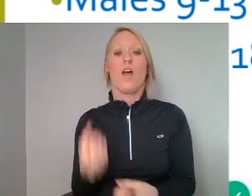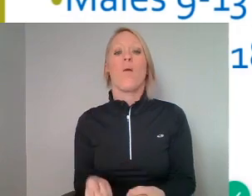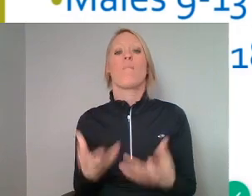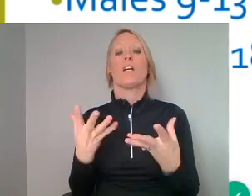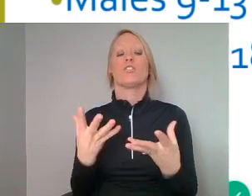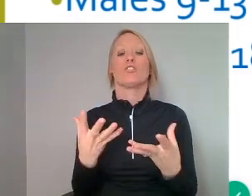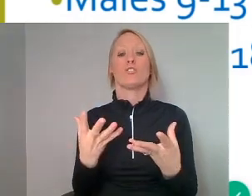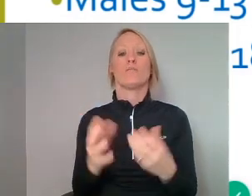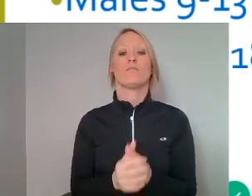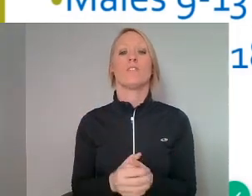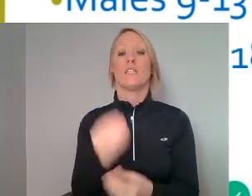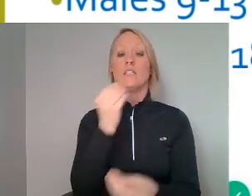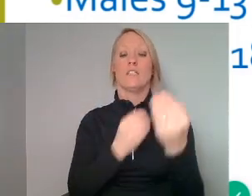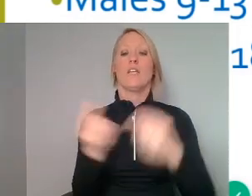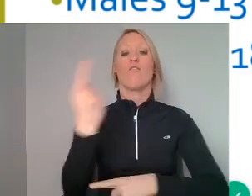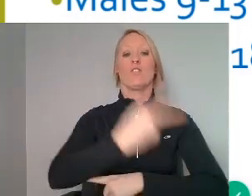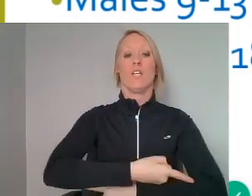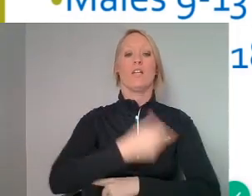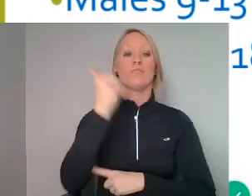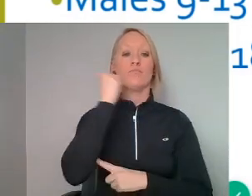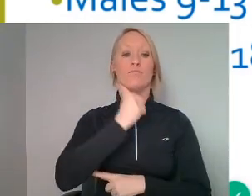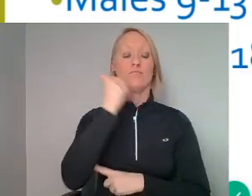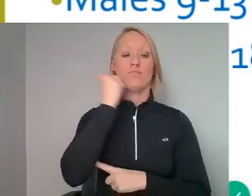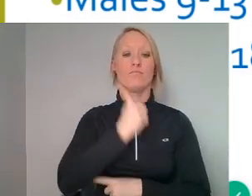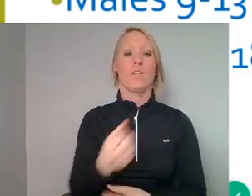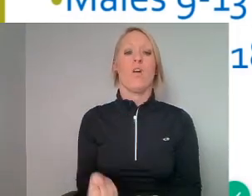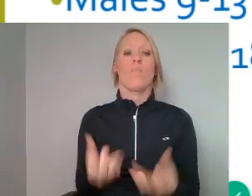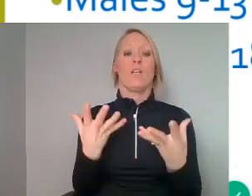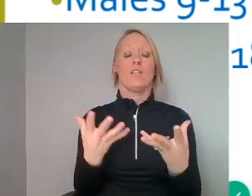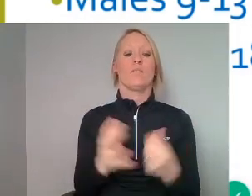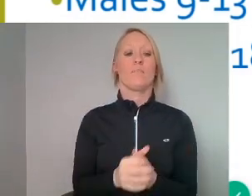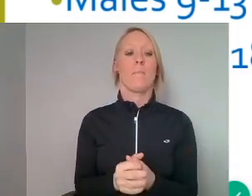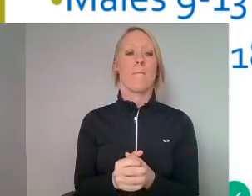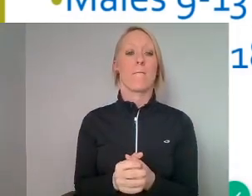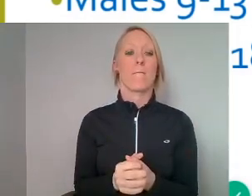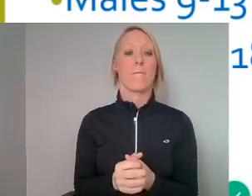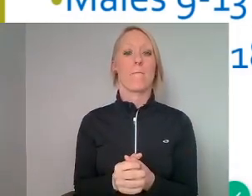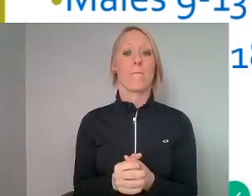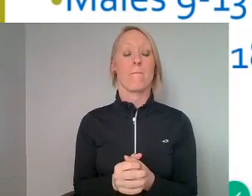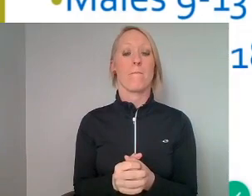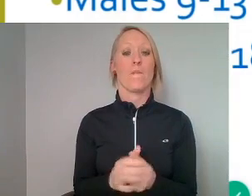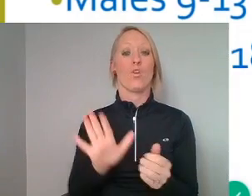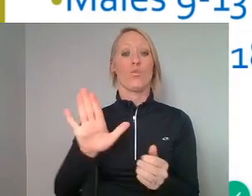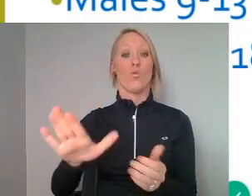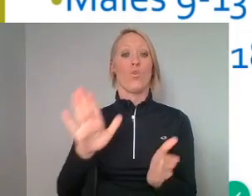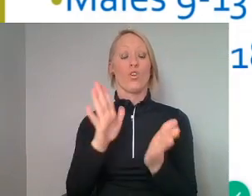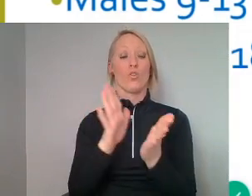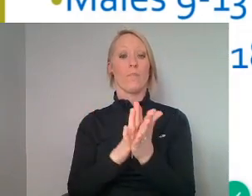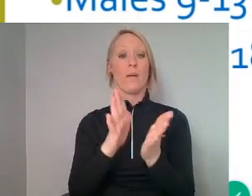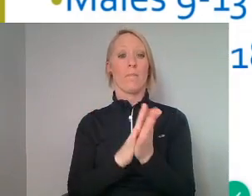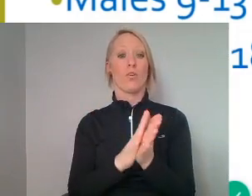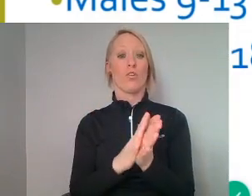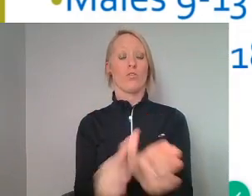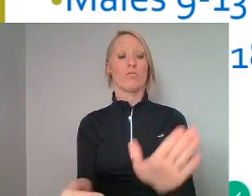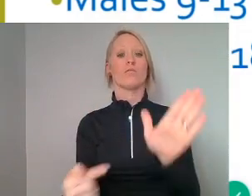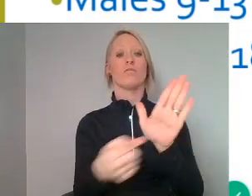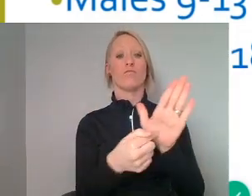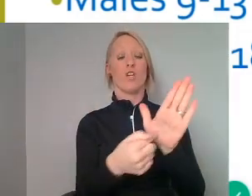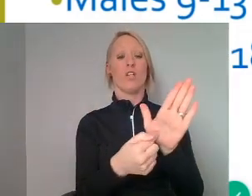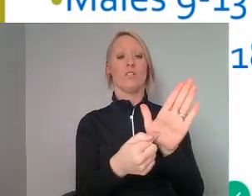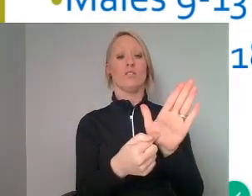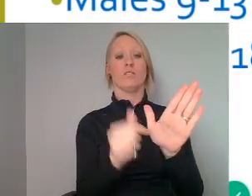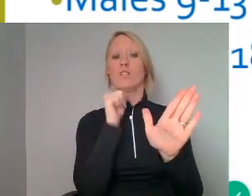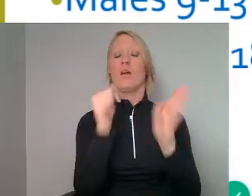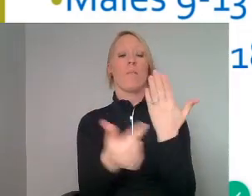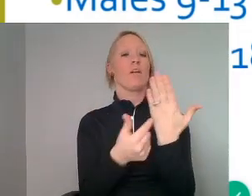So you're flipping back over to the front side of your notes now. And this is where your notes will become a little bit more tailored to